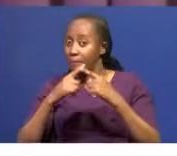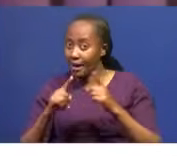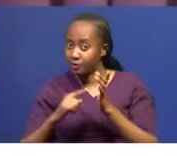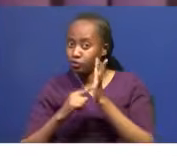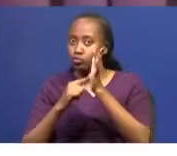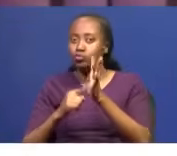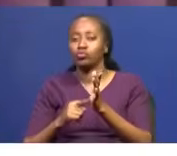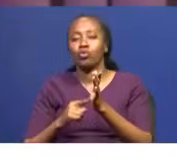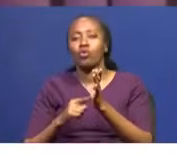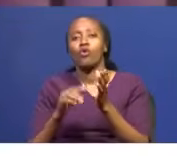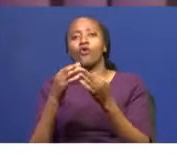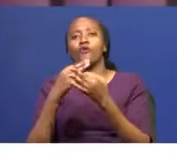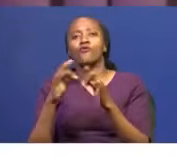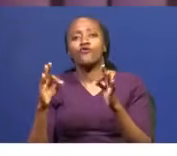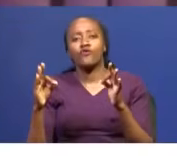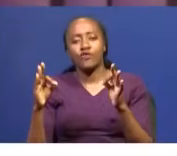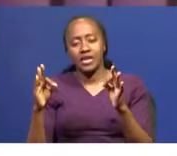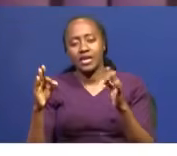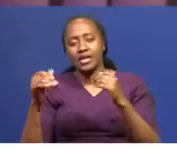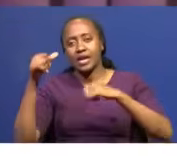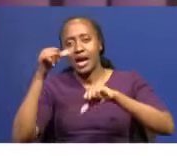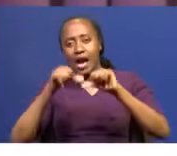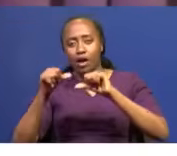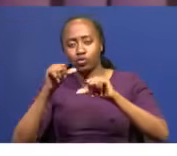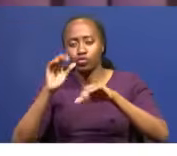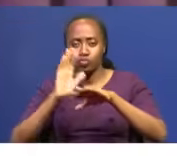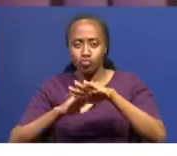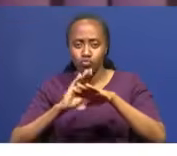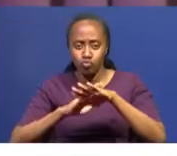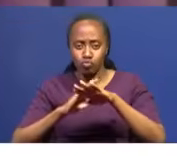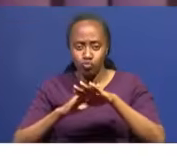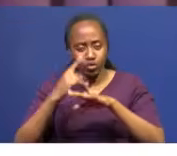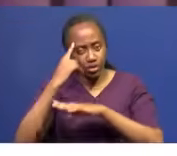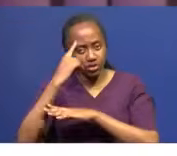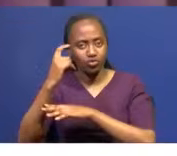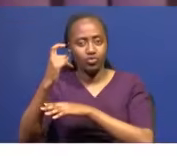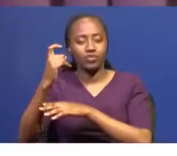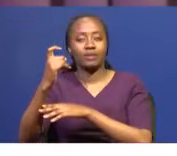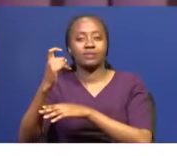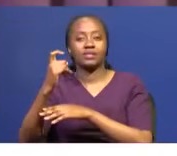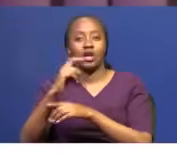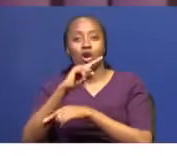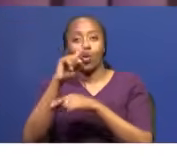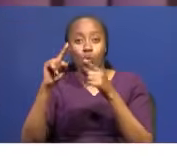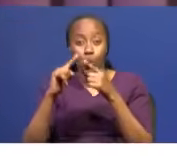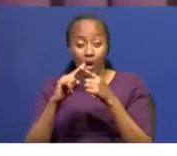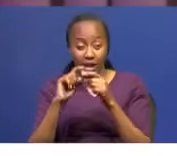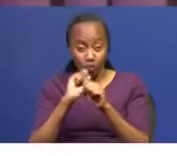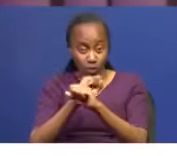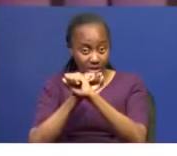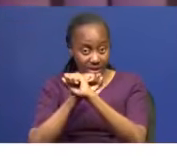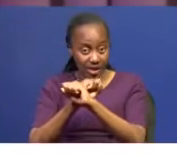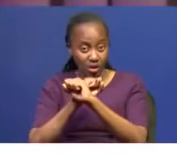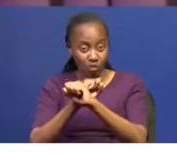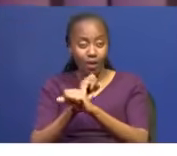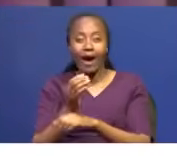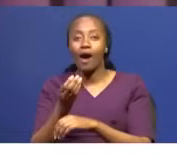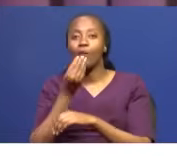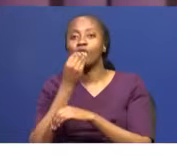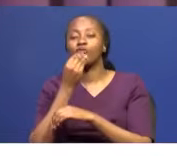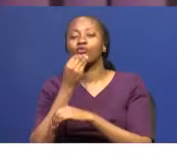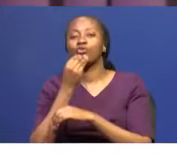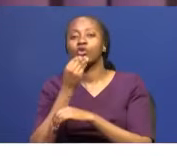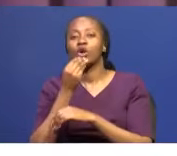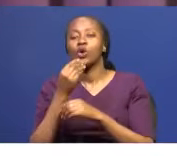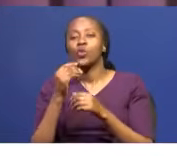country free to chase bolder dreams. When we secure our food, we unlock the